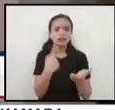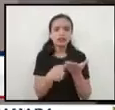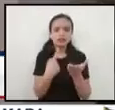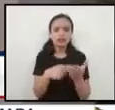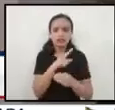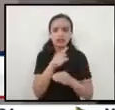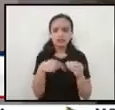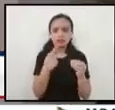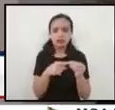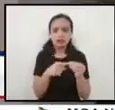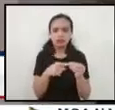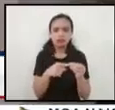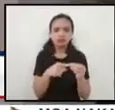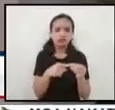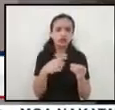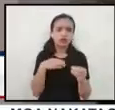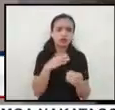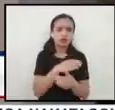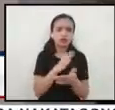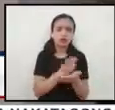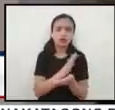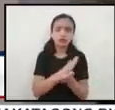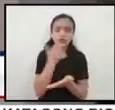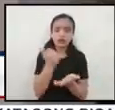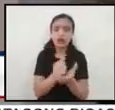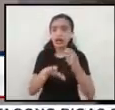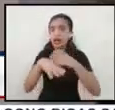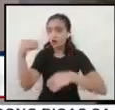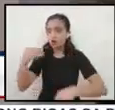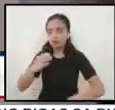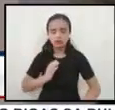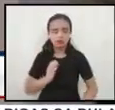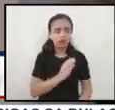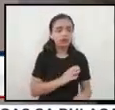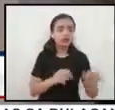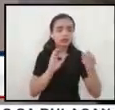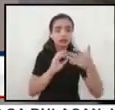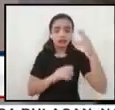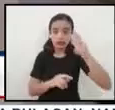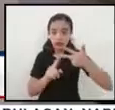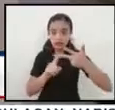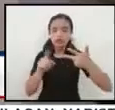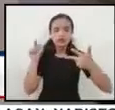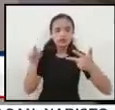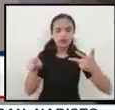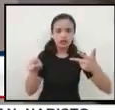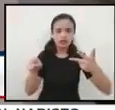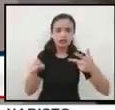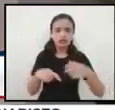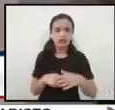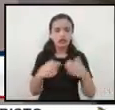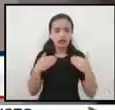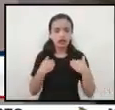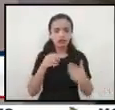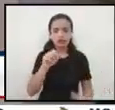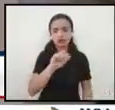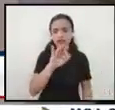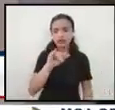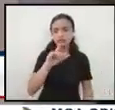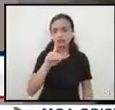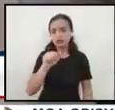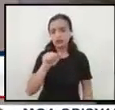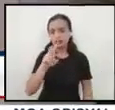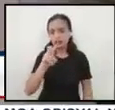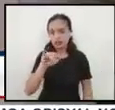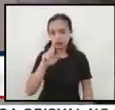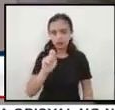resolution outside of Congress. Number three, he also committed through his affidavit, sworn statement, that